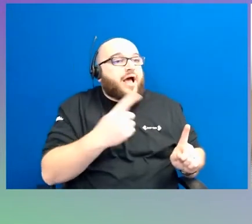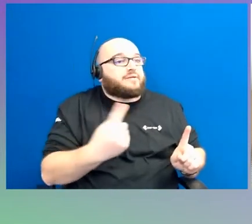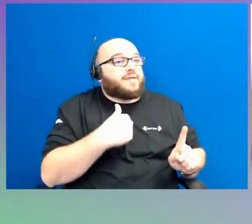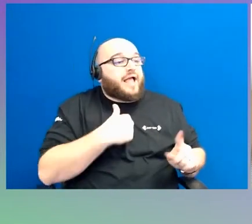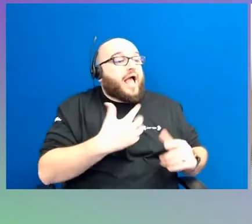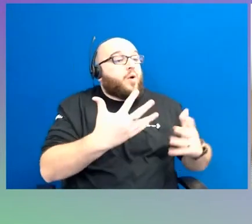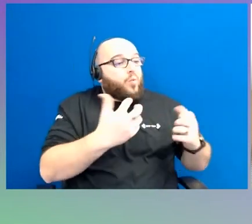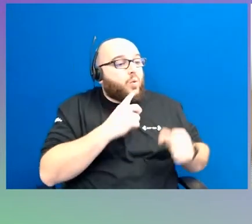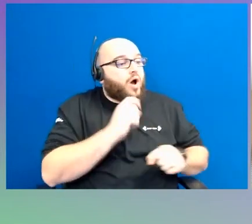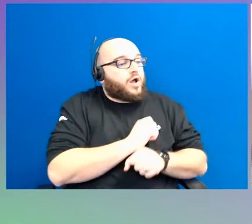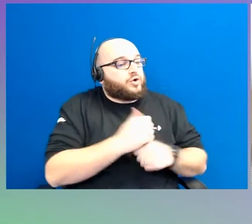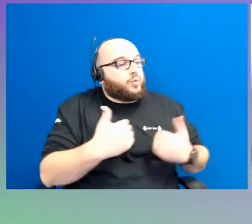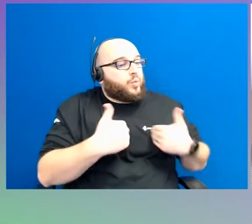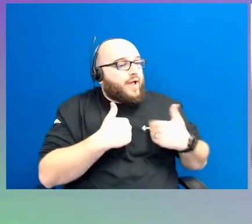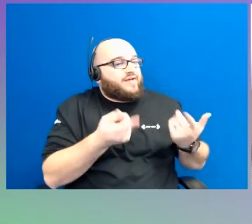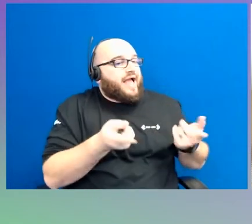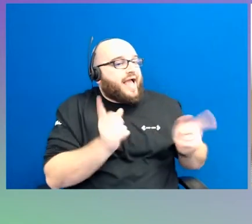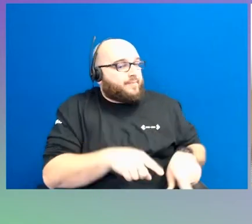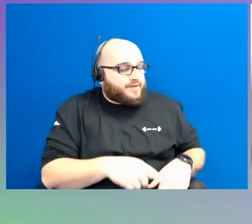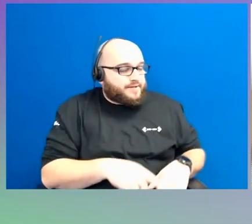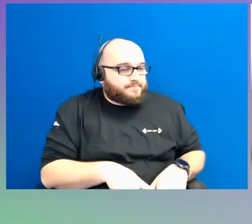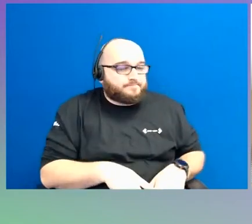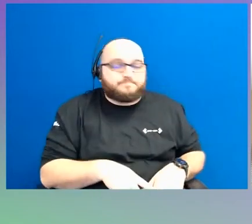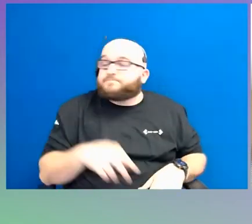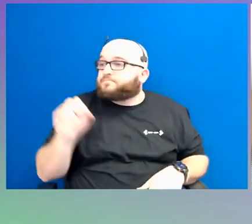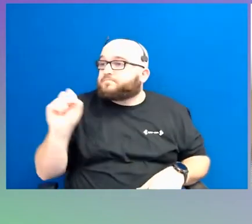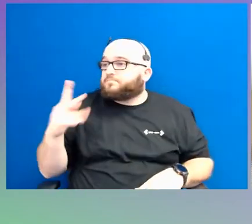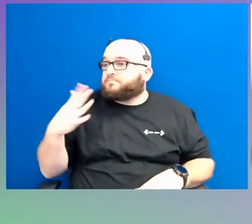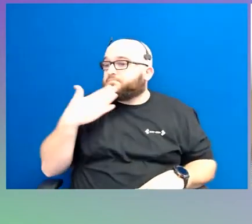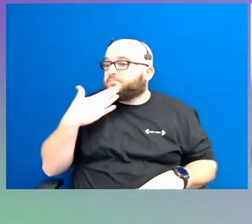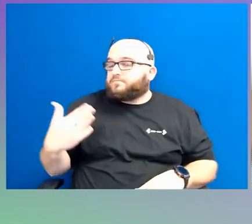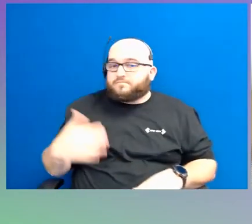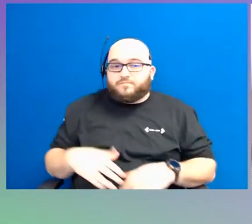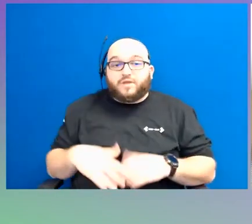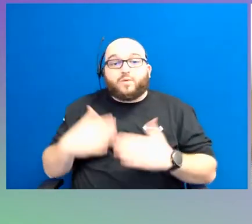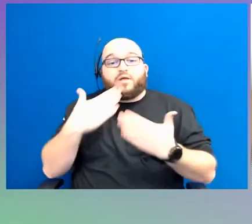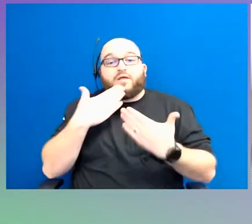Okay, thank you. That makes sense. Well, thank you for a great session, MJ.